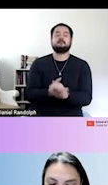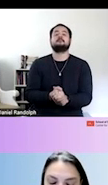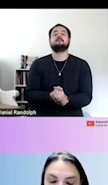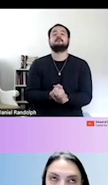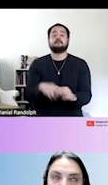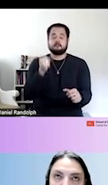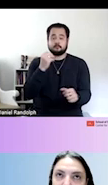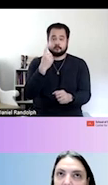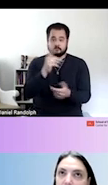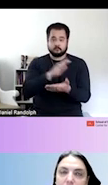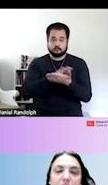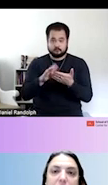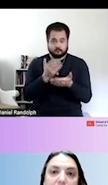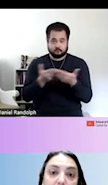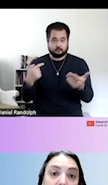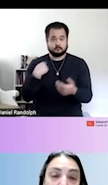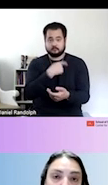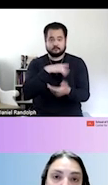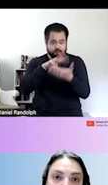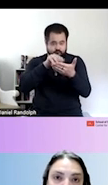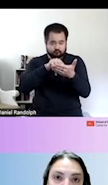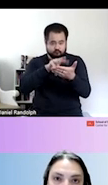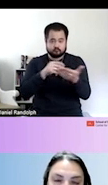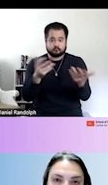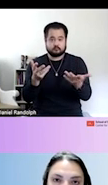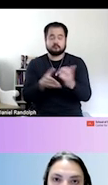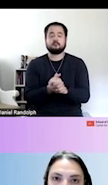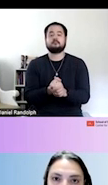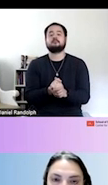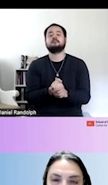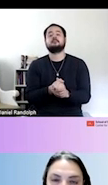Cross that we've learned is that they're